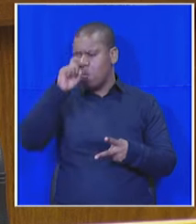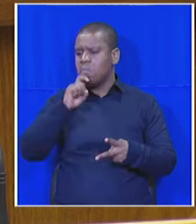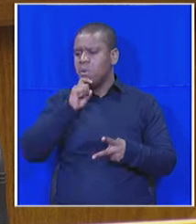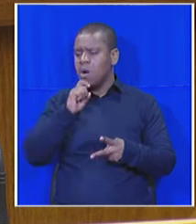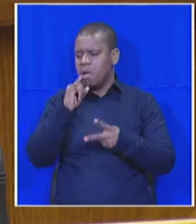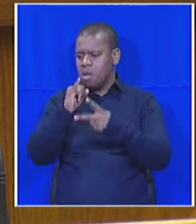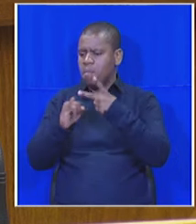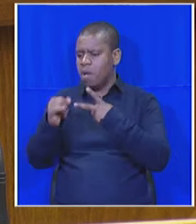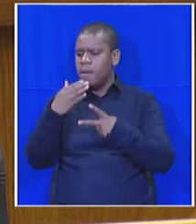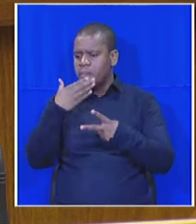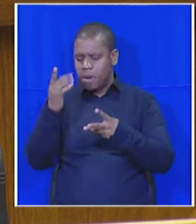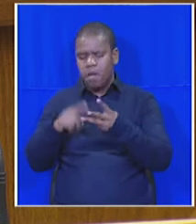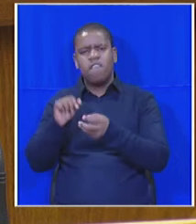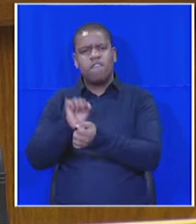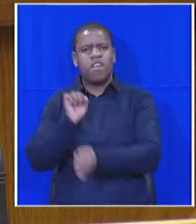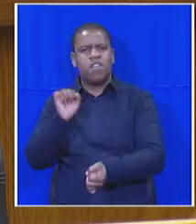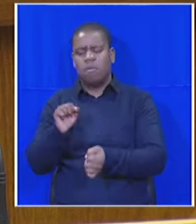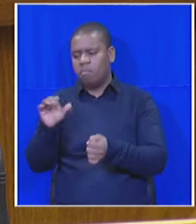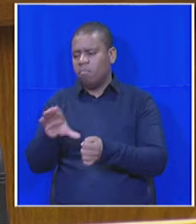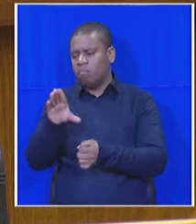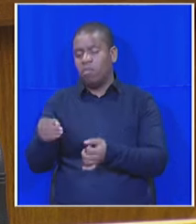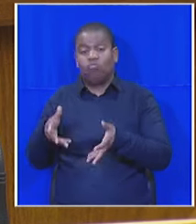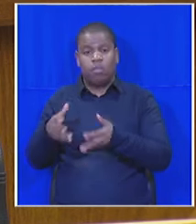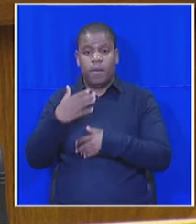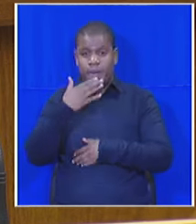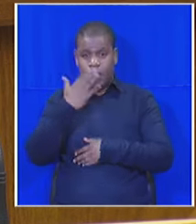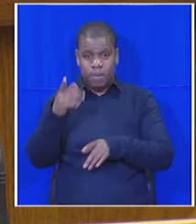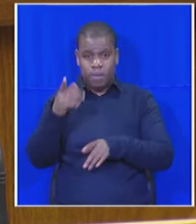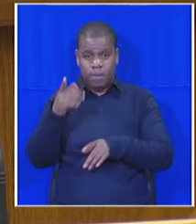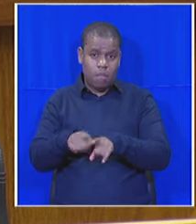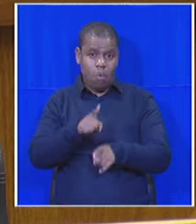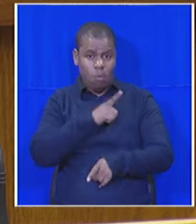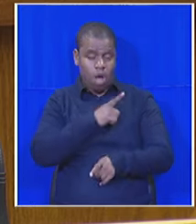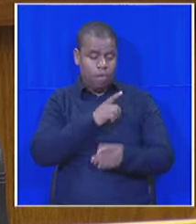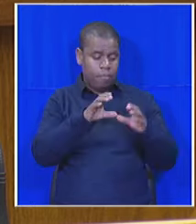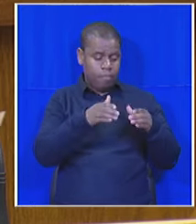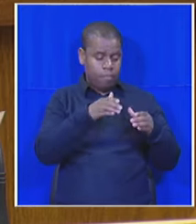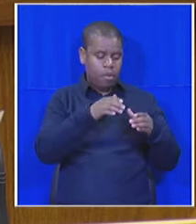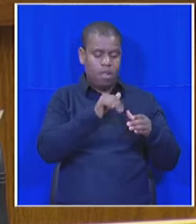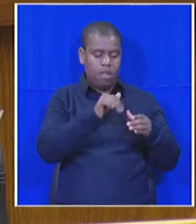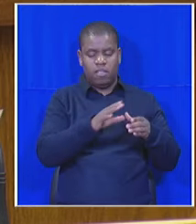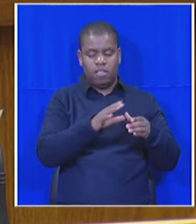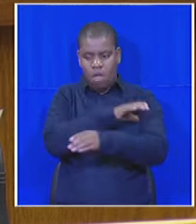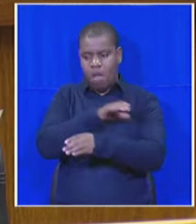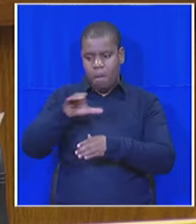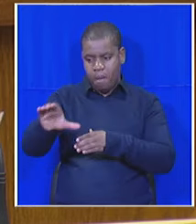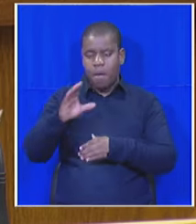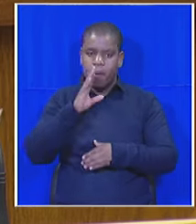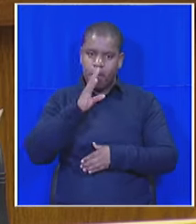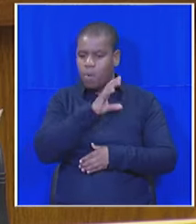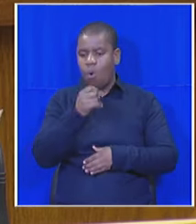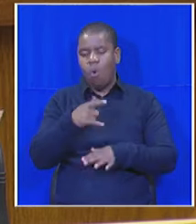and without freedom in South Africa today. And it is obvious that the ANC has no intention of implementing the structural